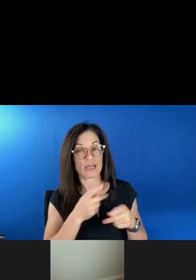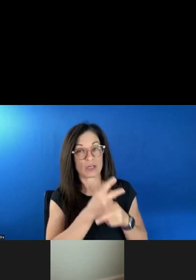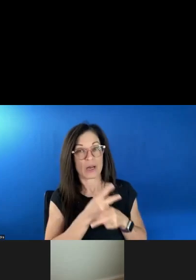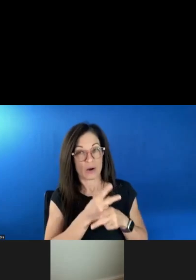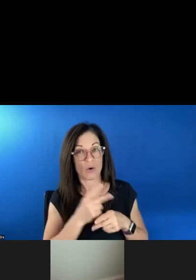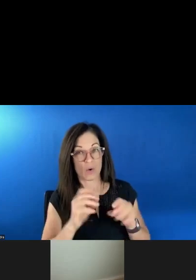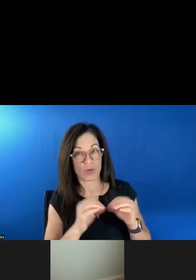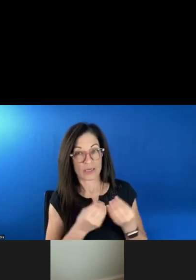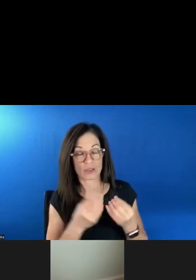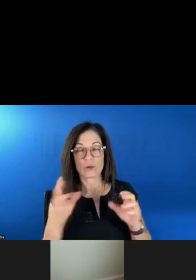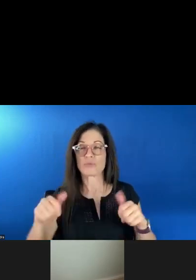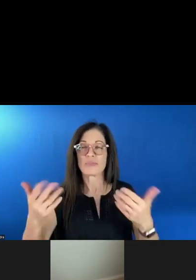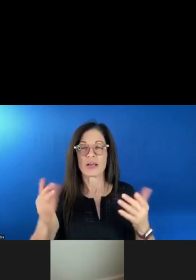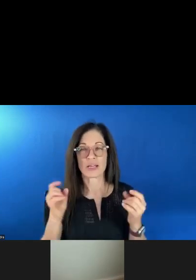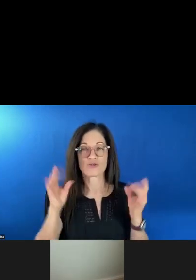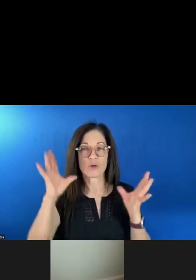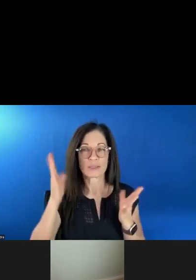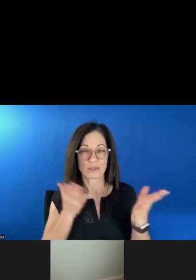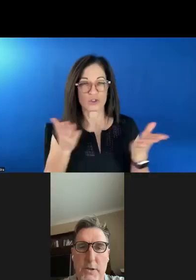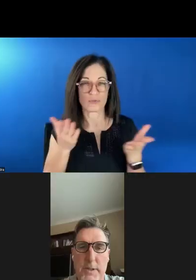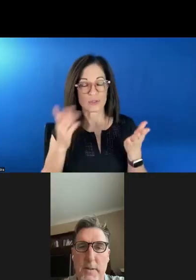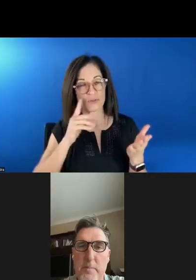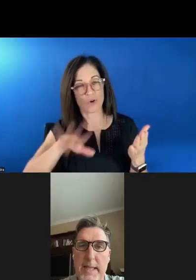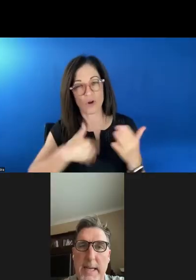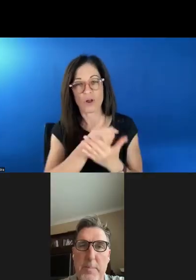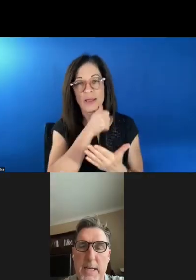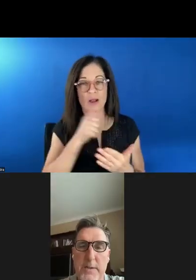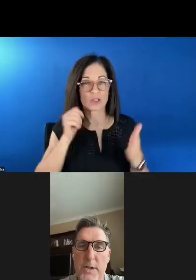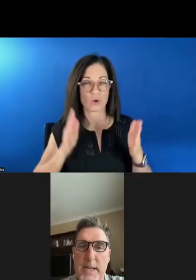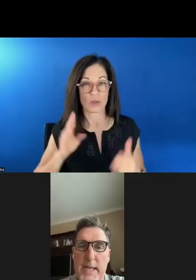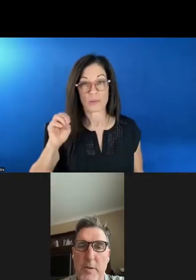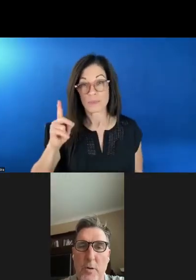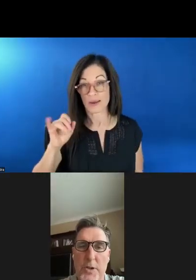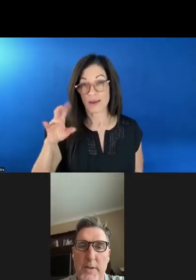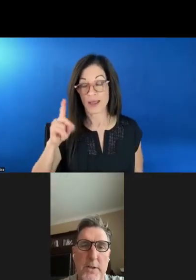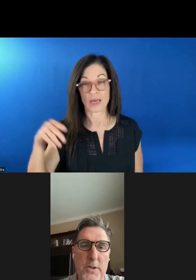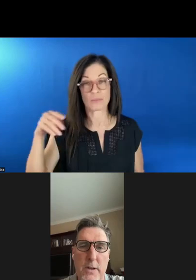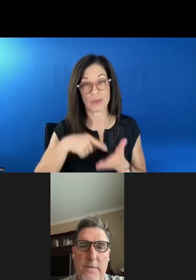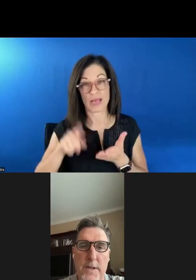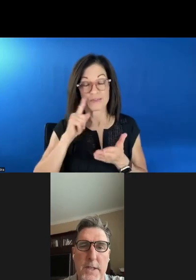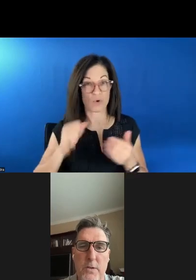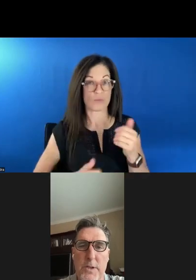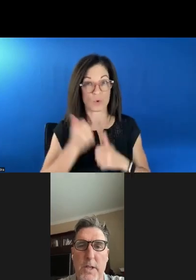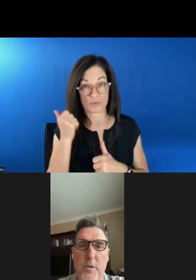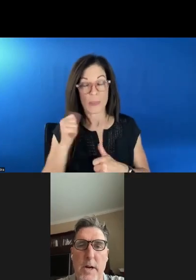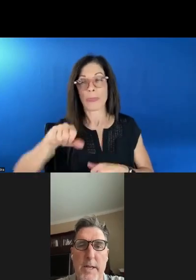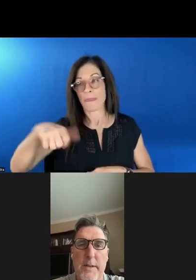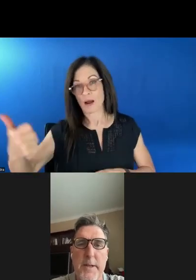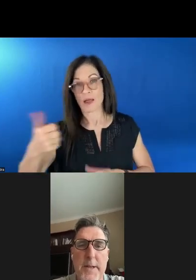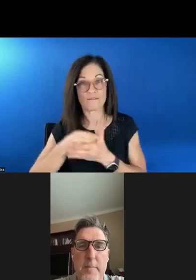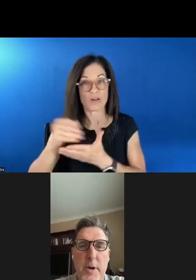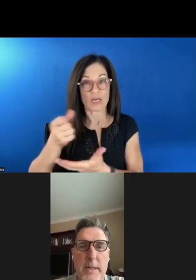organizations in providing crisis services to all Arizonans? Medicaid pays for a sizable portion of it. There's other funding sources that are